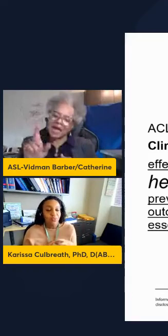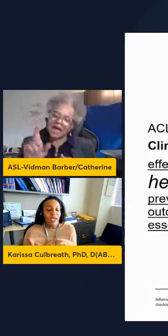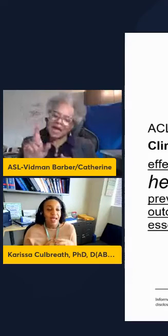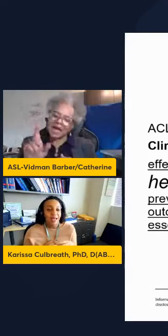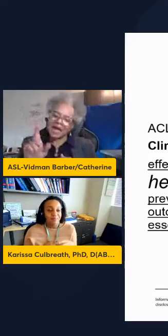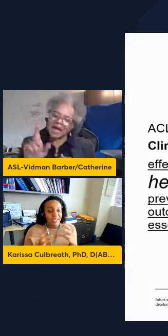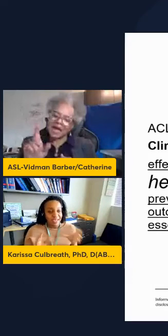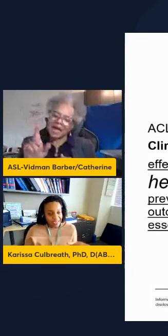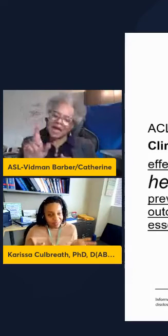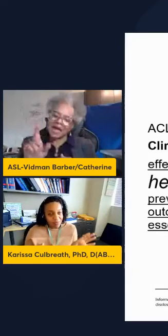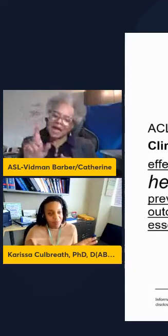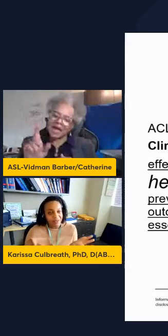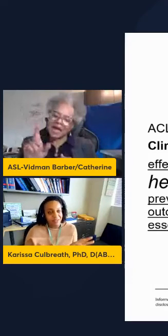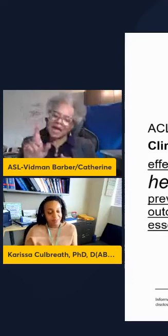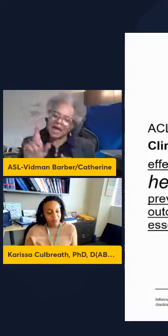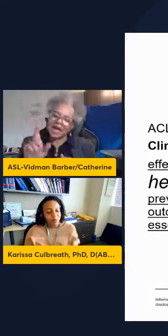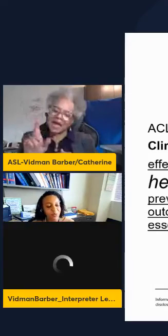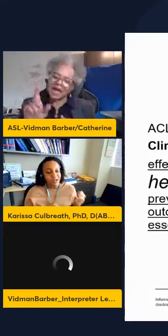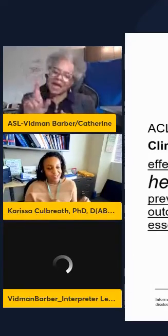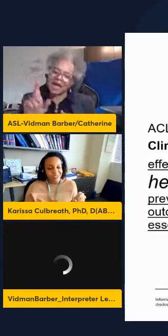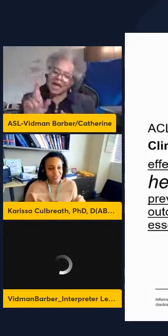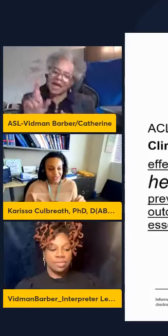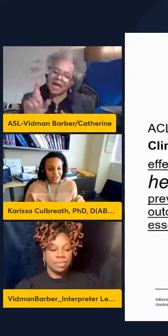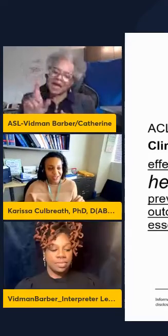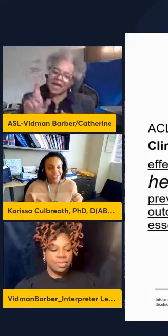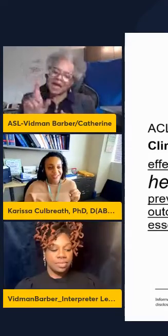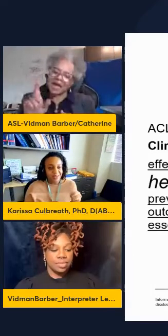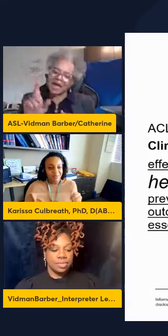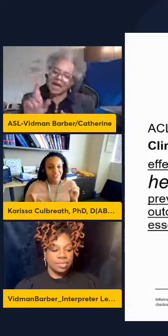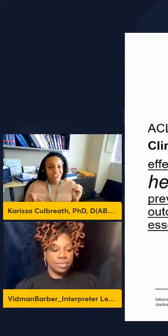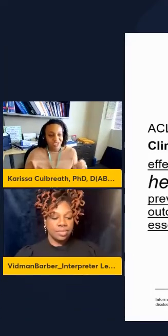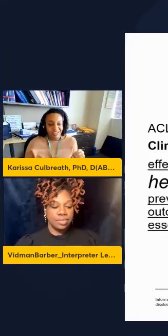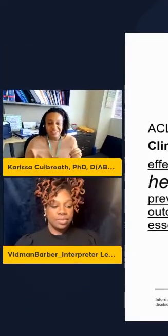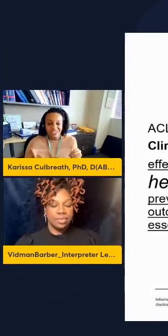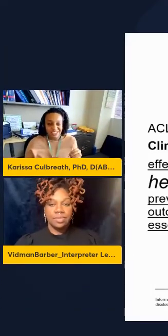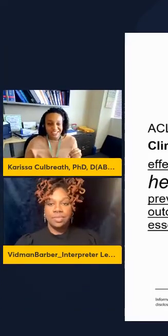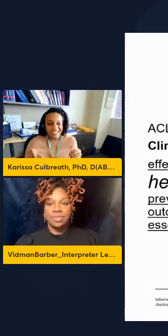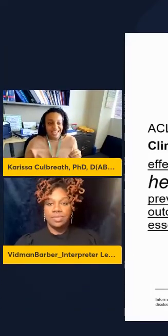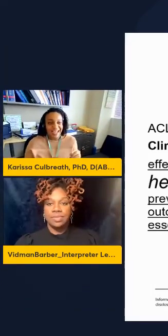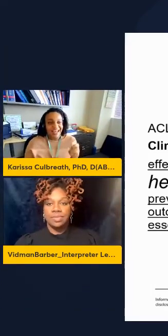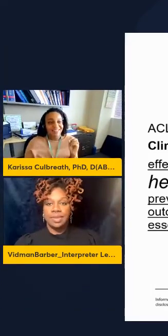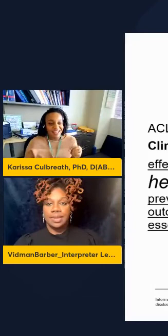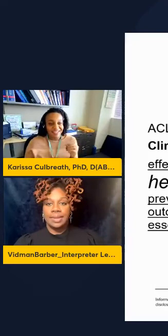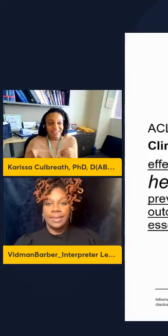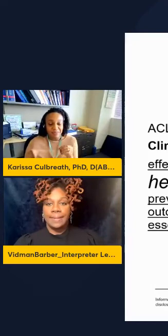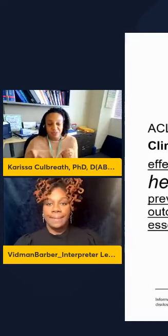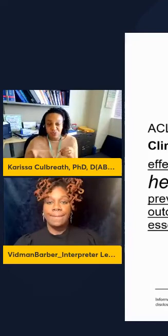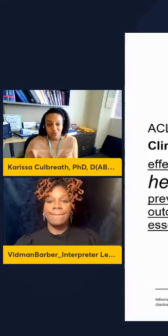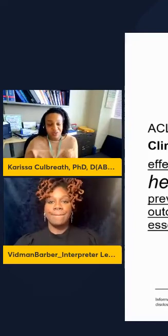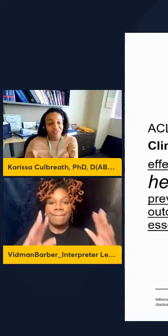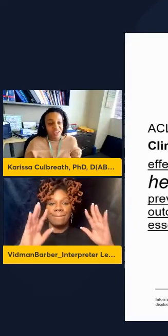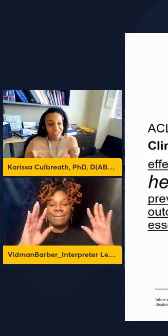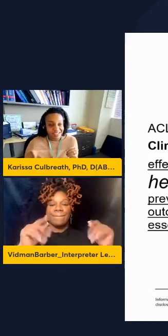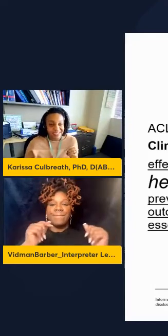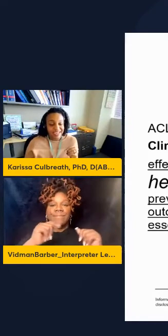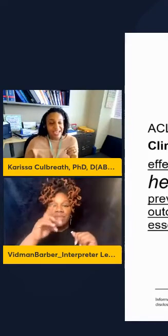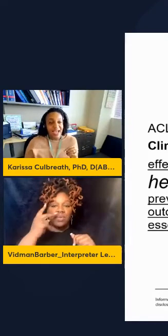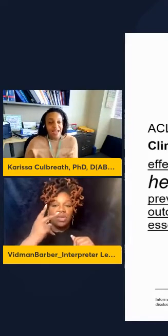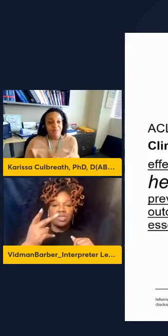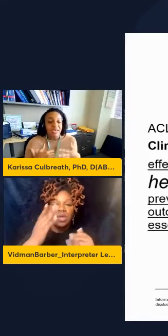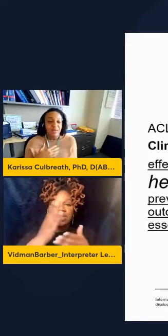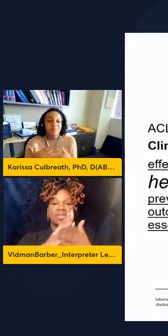role in the pandemic, but we also saw some of the challenges that the laboratory